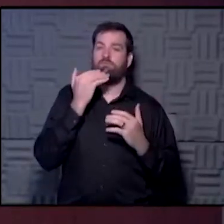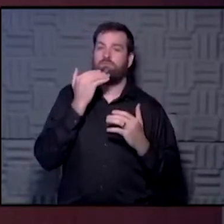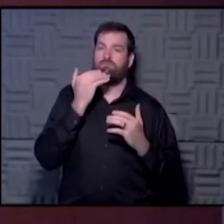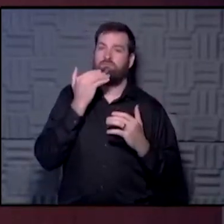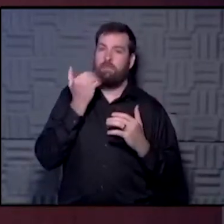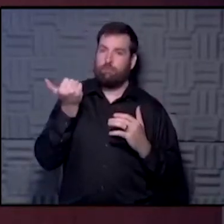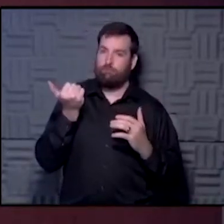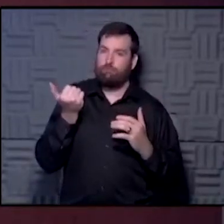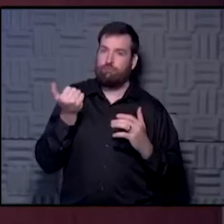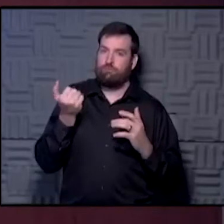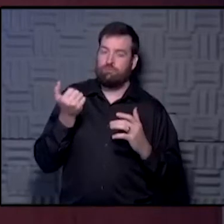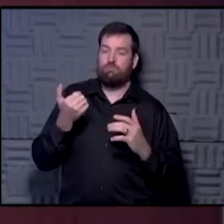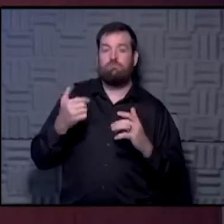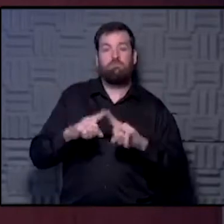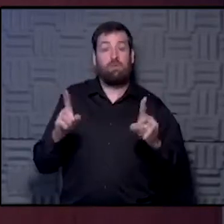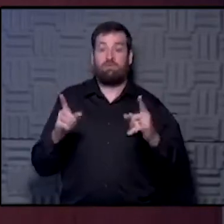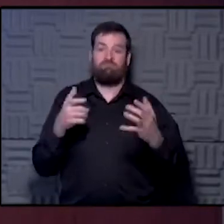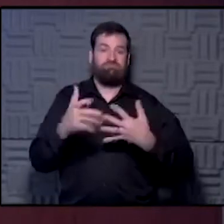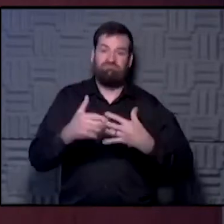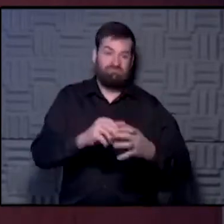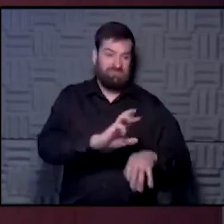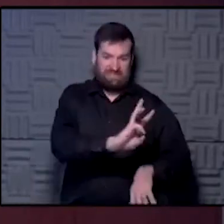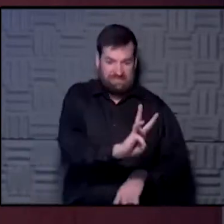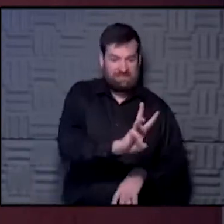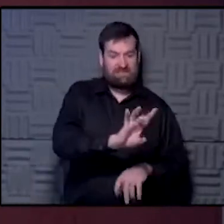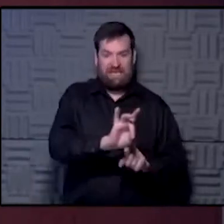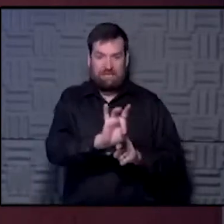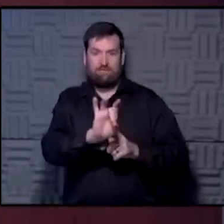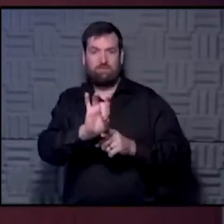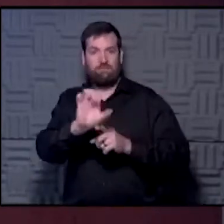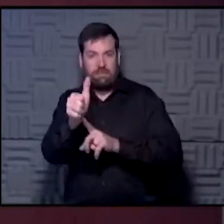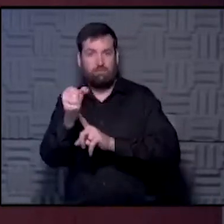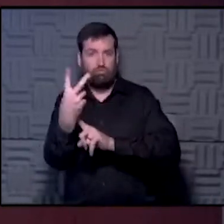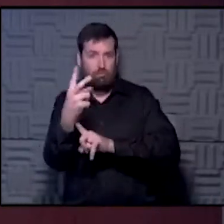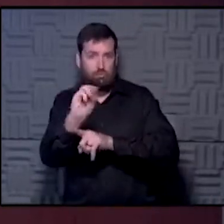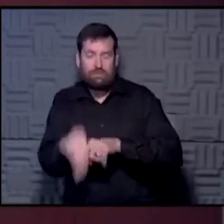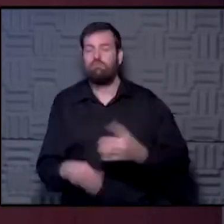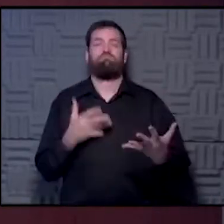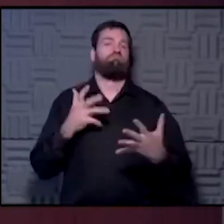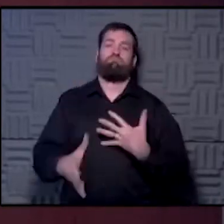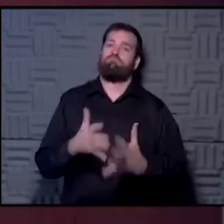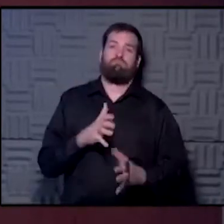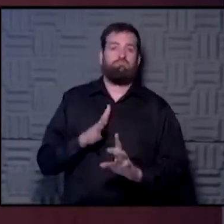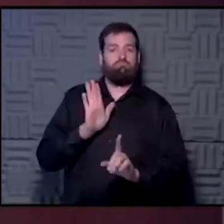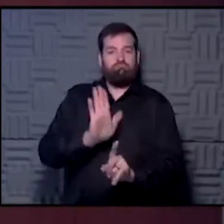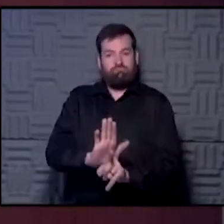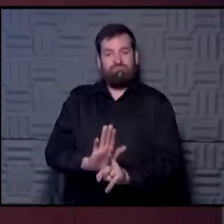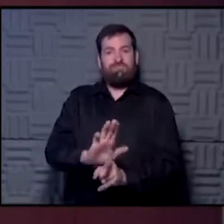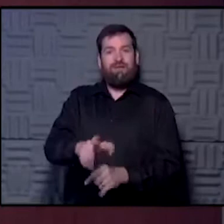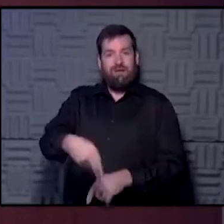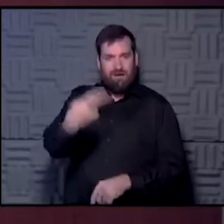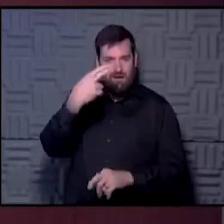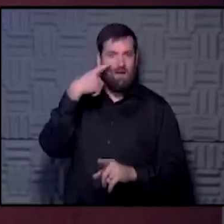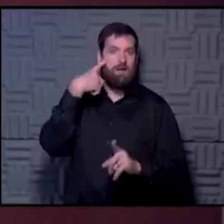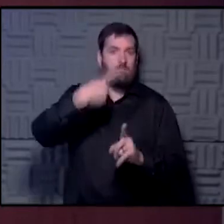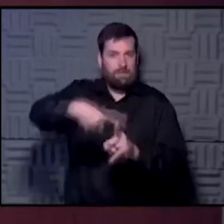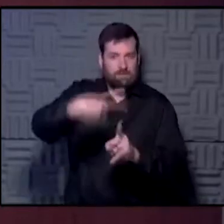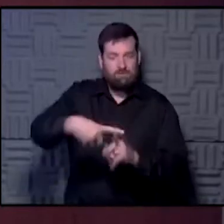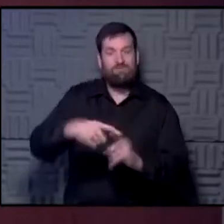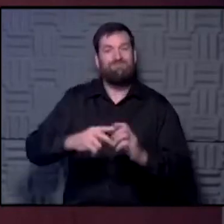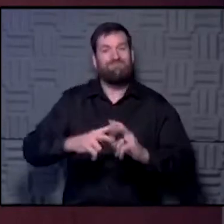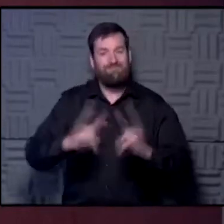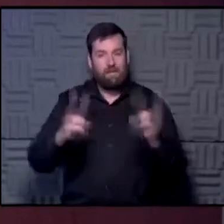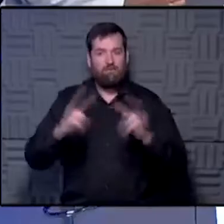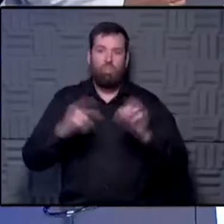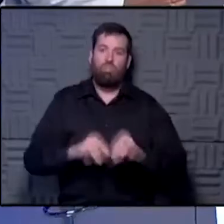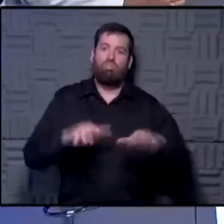But as of right now, I think regardless of if it's 6, 8, 10, 12, we still have a high positivity rate, and it's still very active